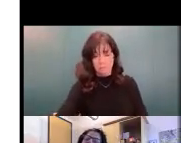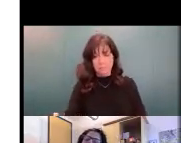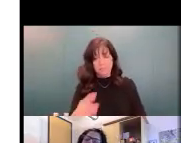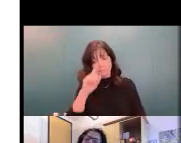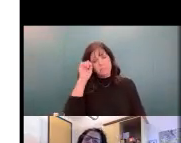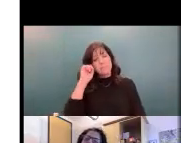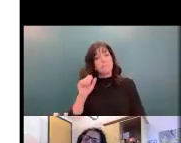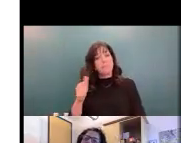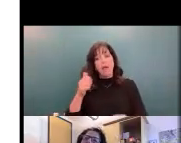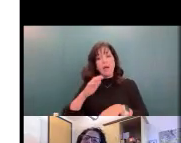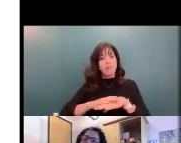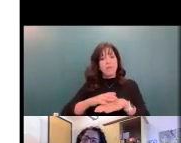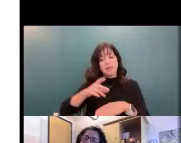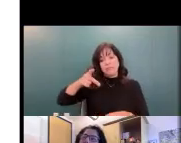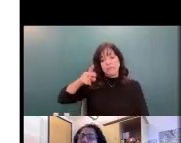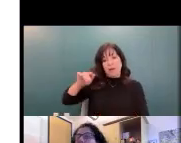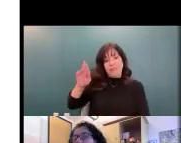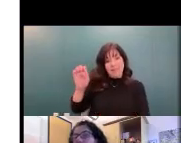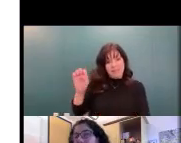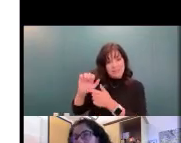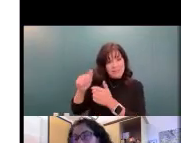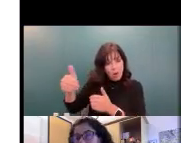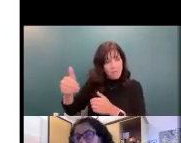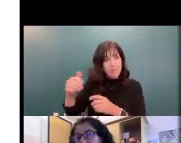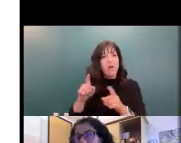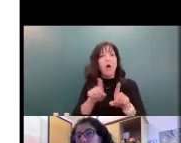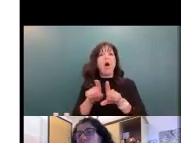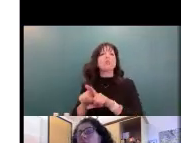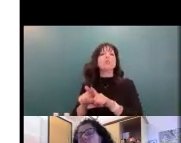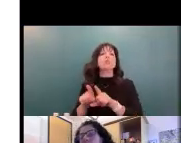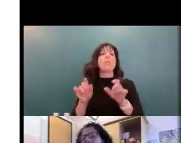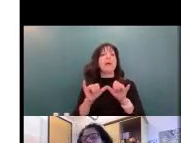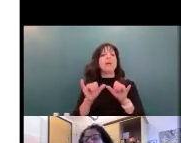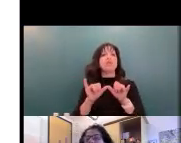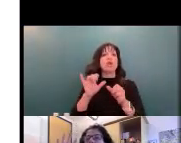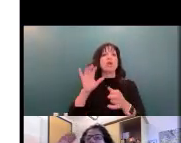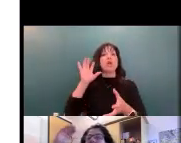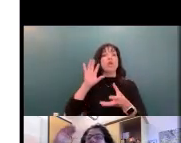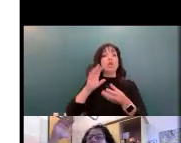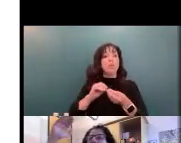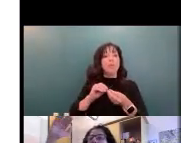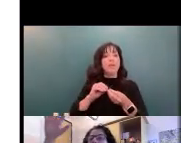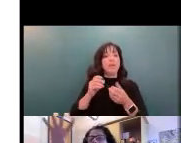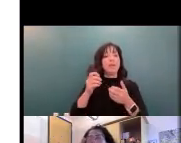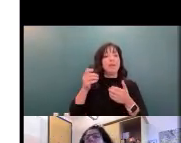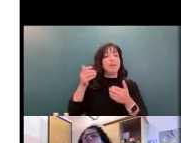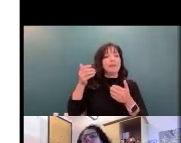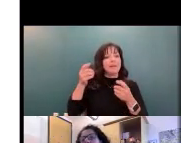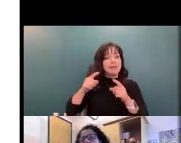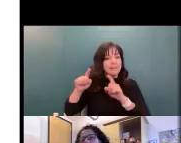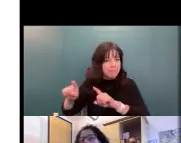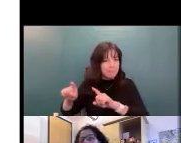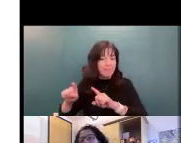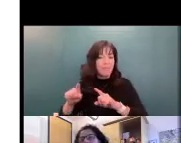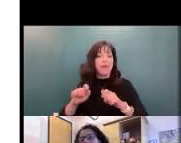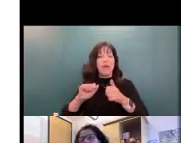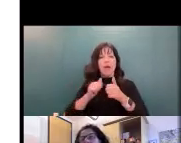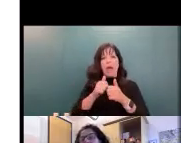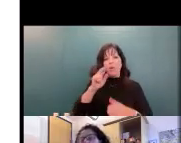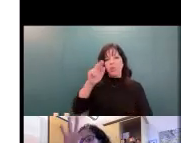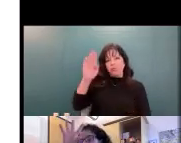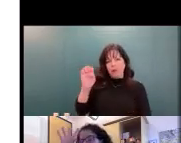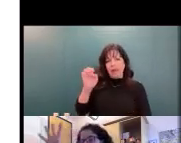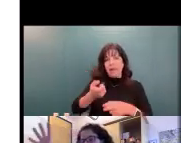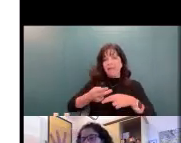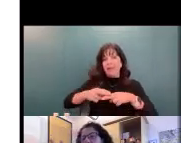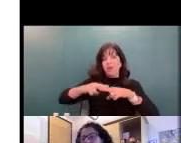besides prevalence, we also measure cumulative incidence, which is a measure of how the rate of